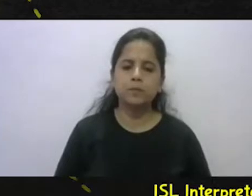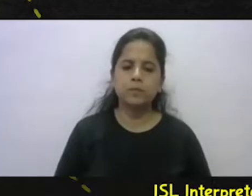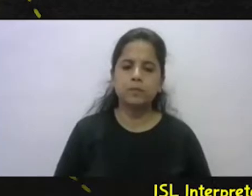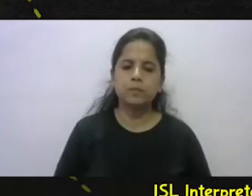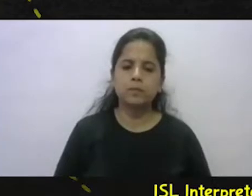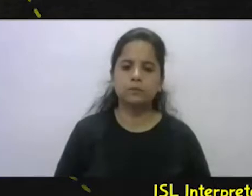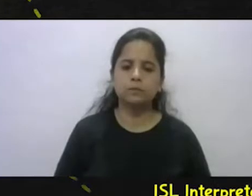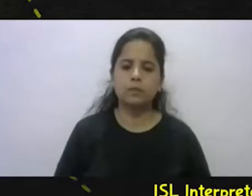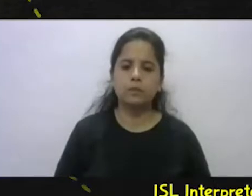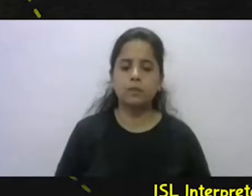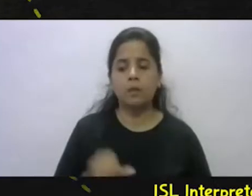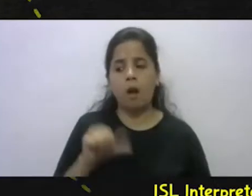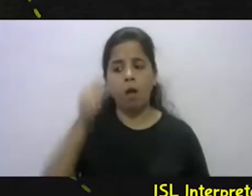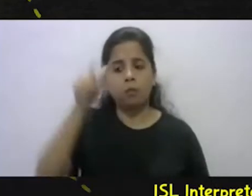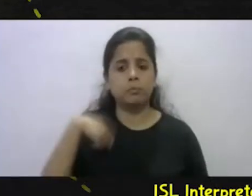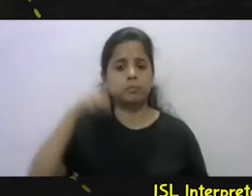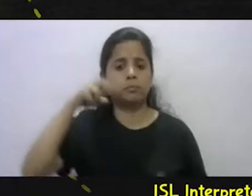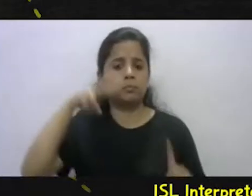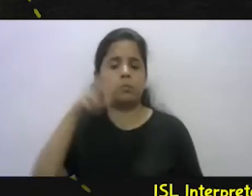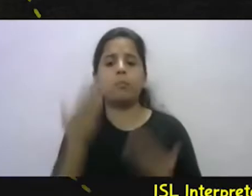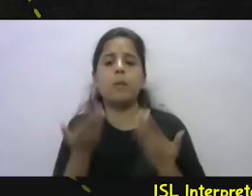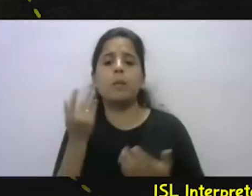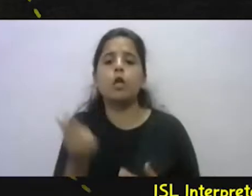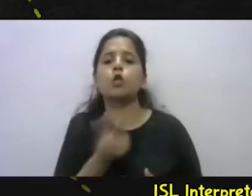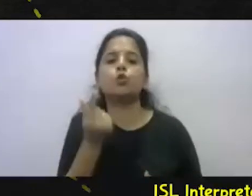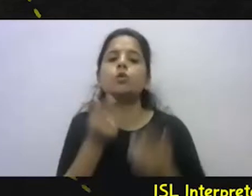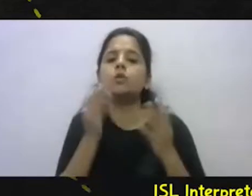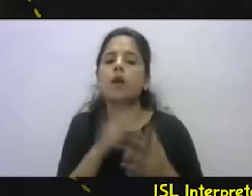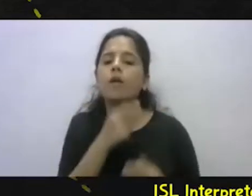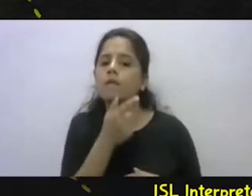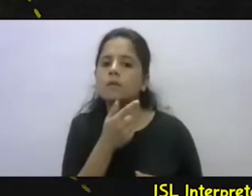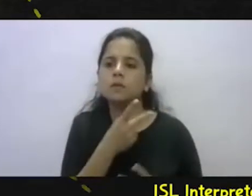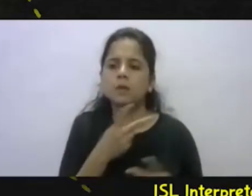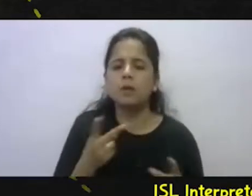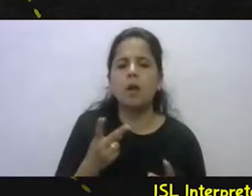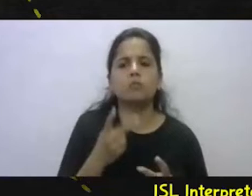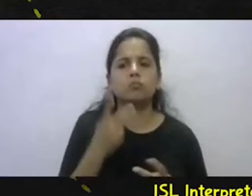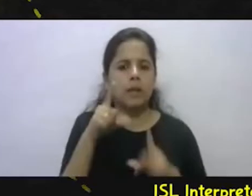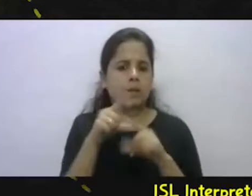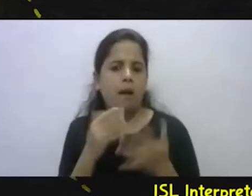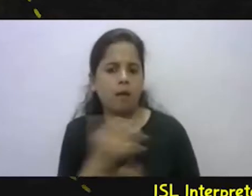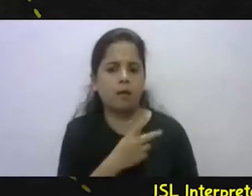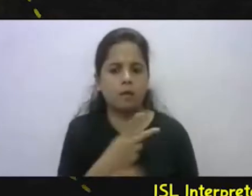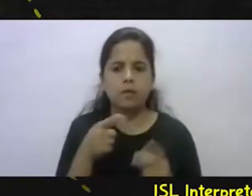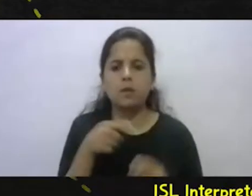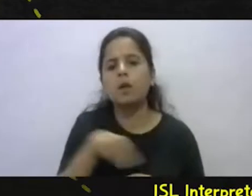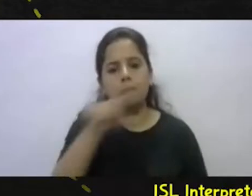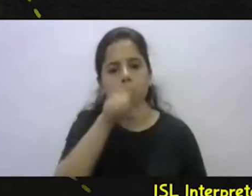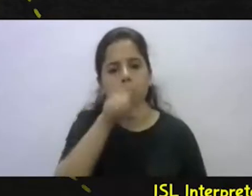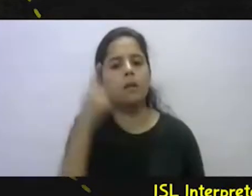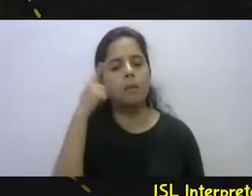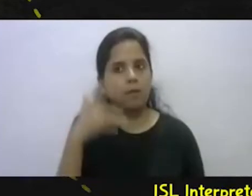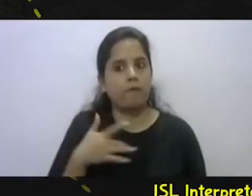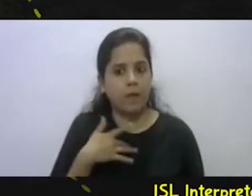from the other side, I think people are also used to consuming a certain kind of data, and there is a reliance from people